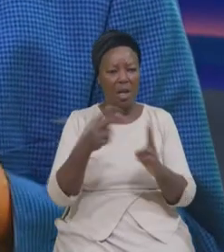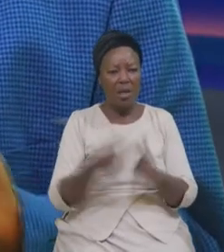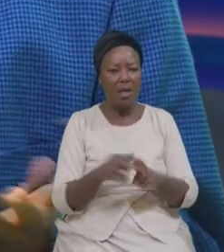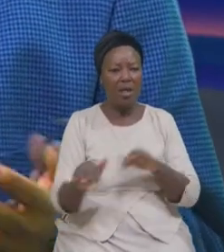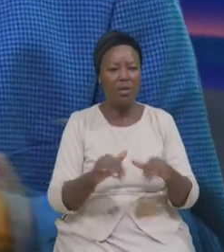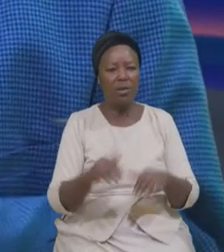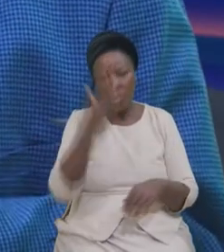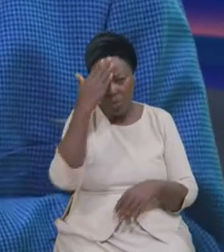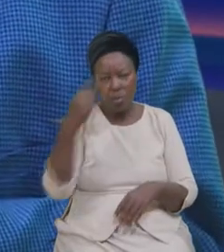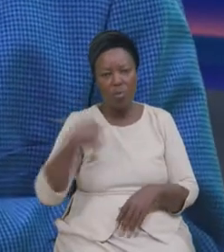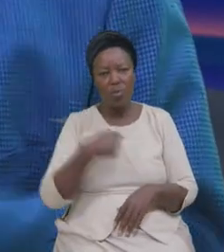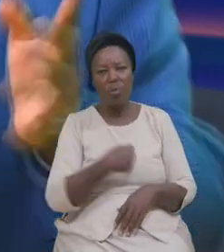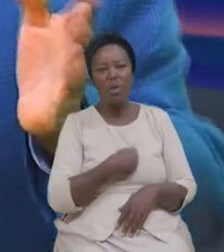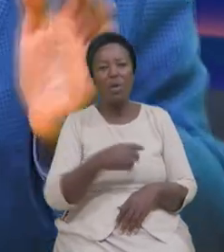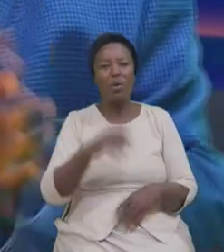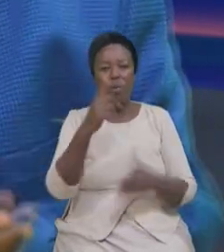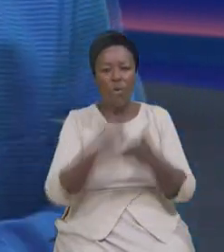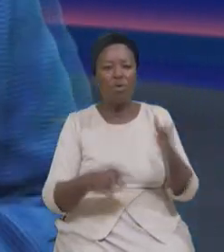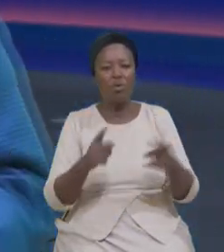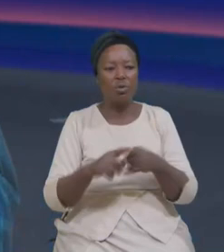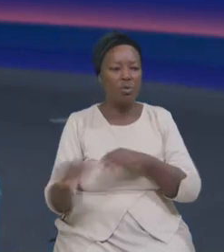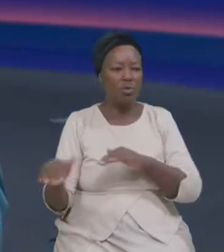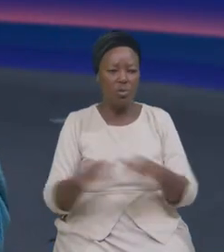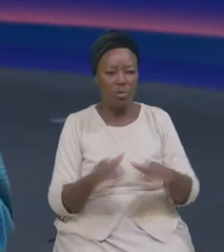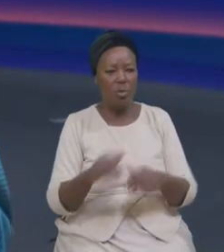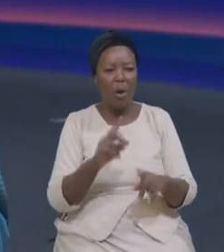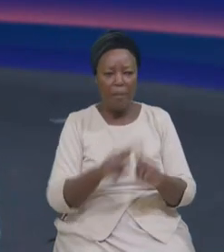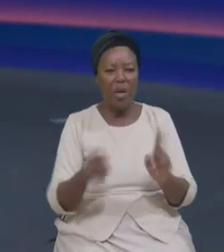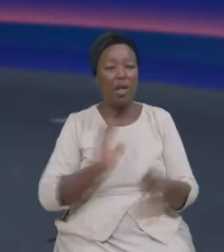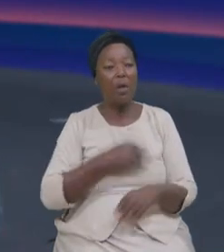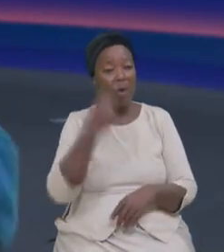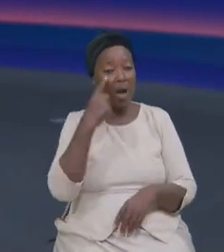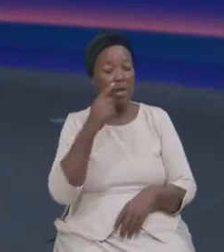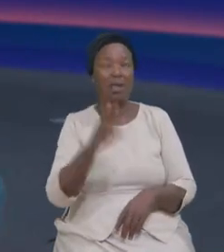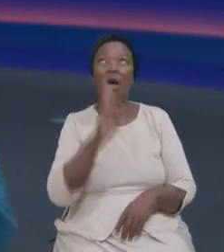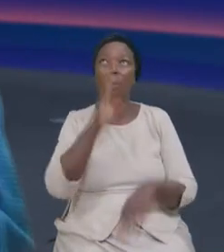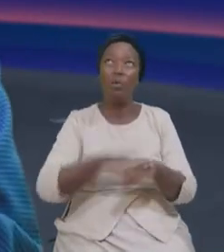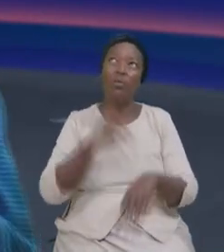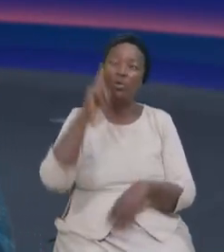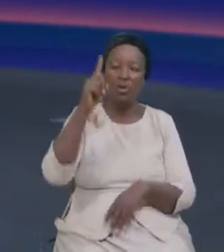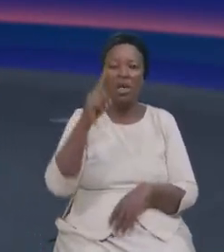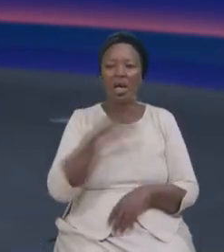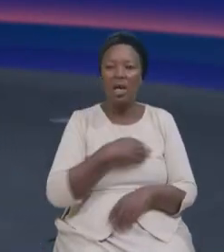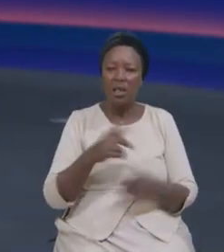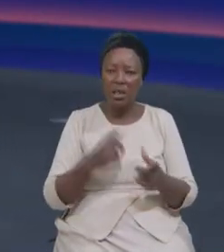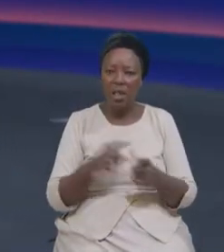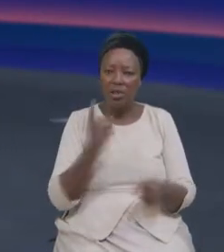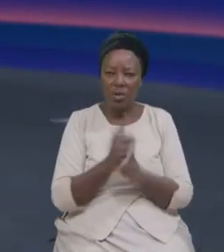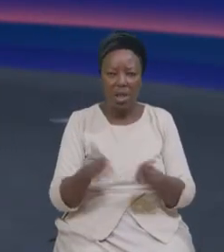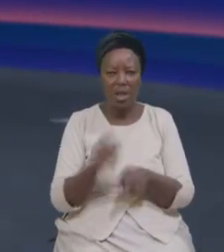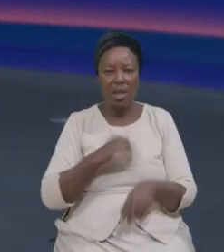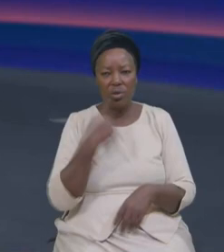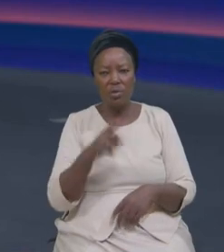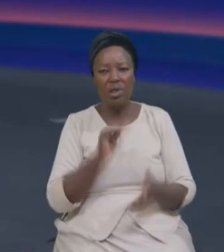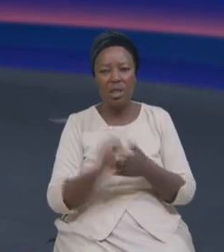we what to do, but our eyes are upon thee. What then did they do? As I told you, we're